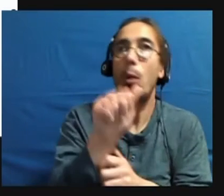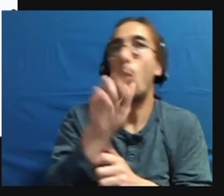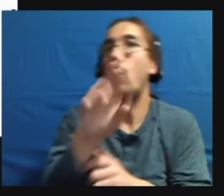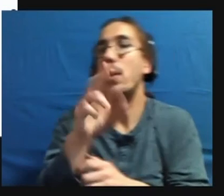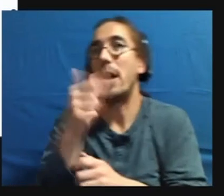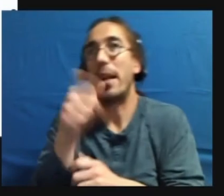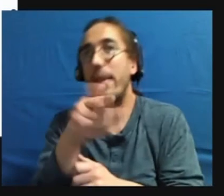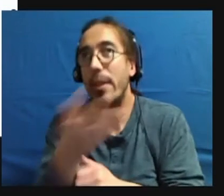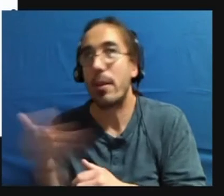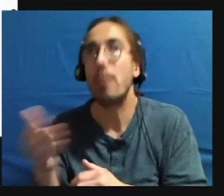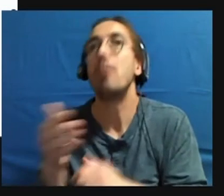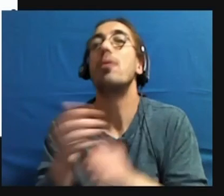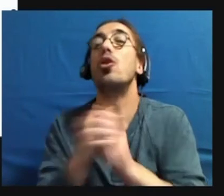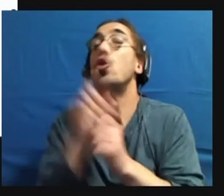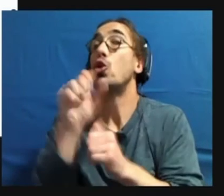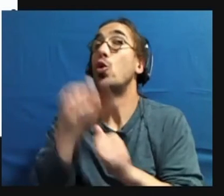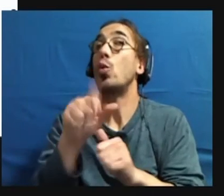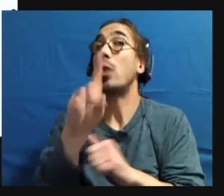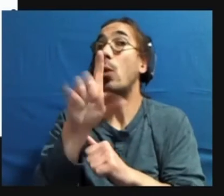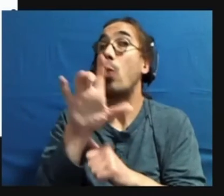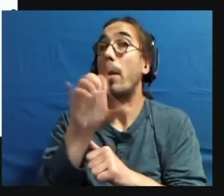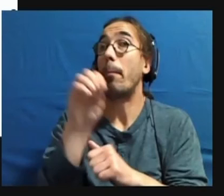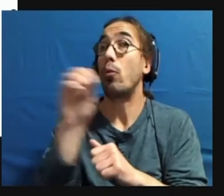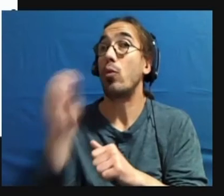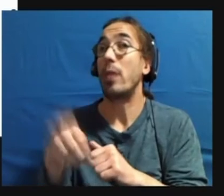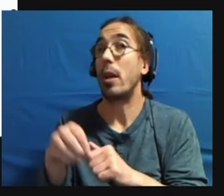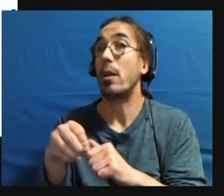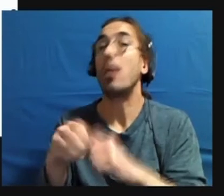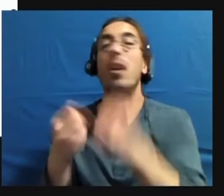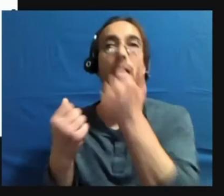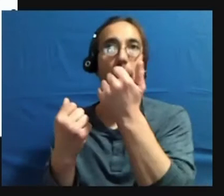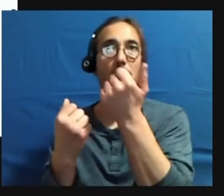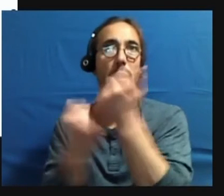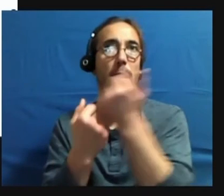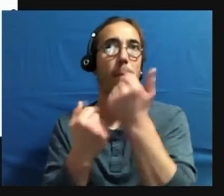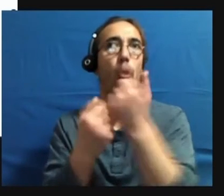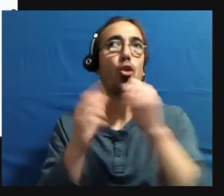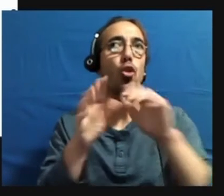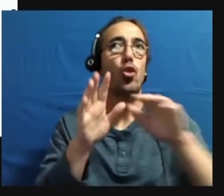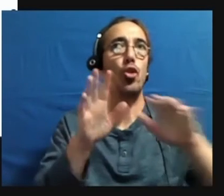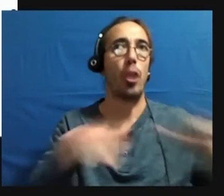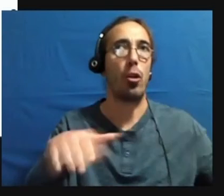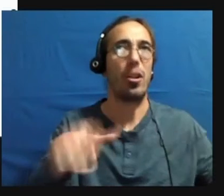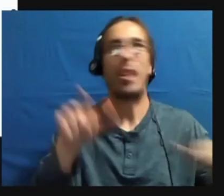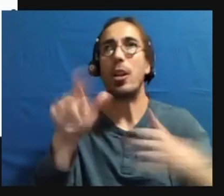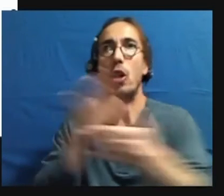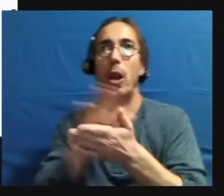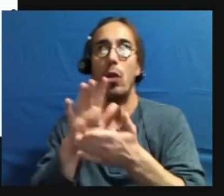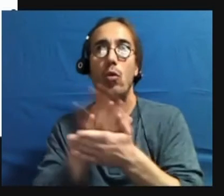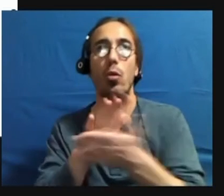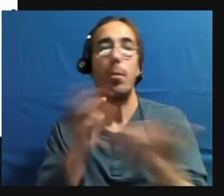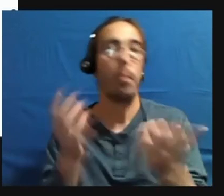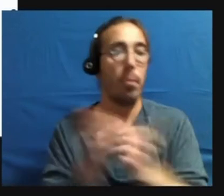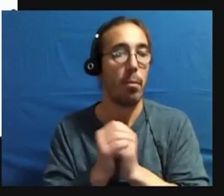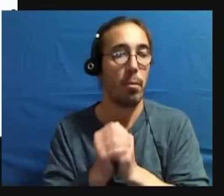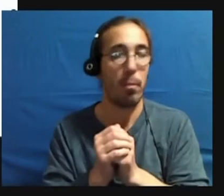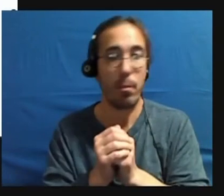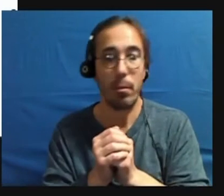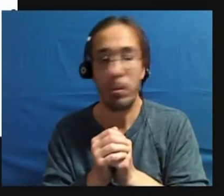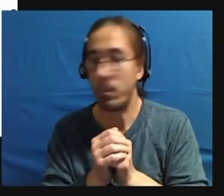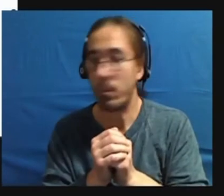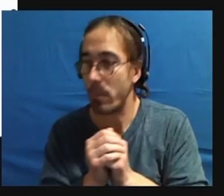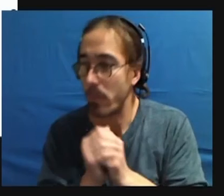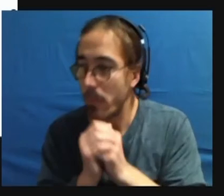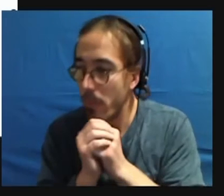you can 100% fight for your child's right to stim in the classroom. I want to address that as well, if that is a reason